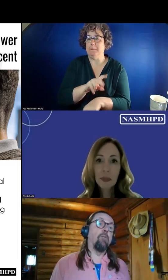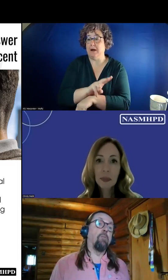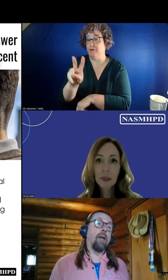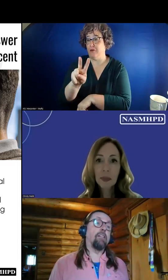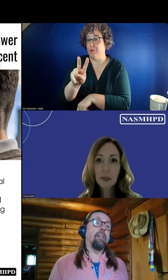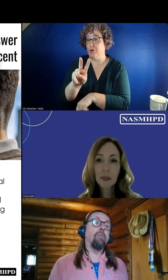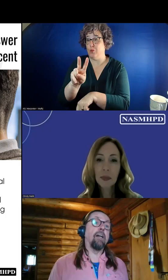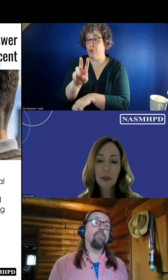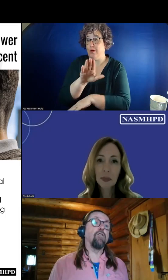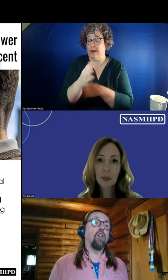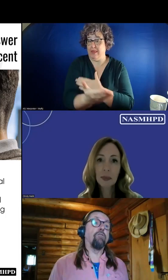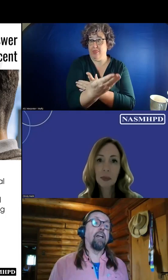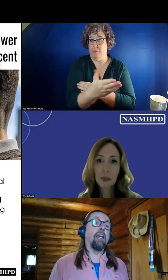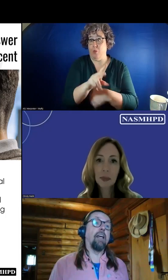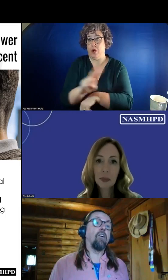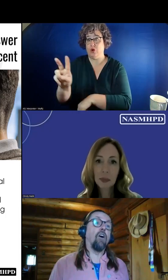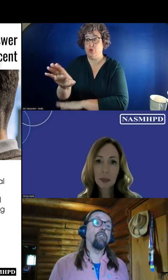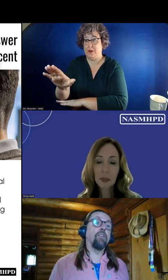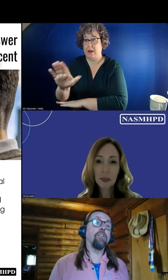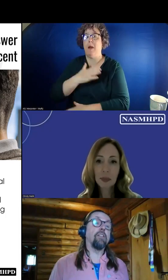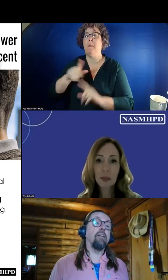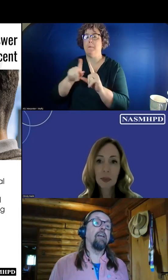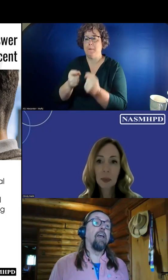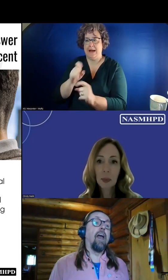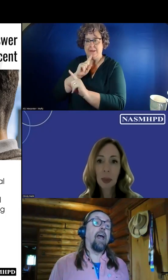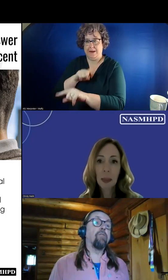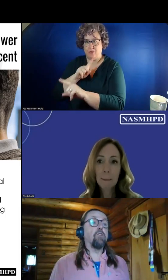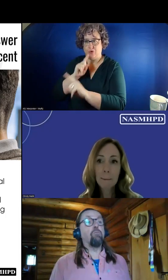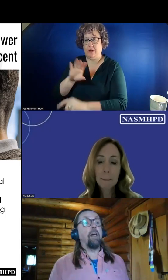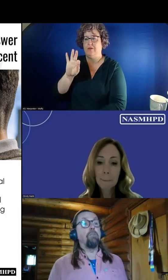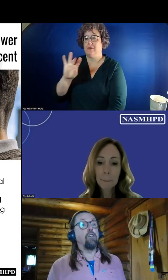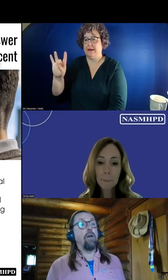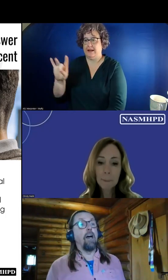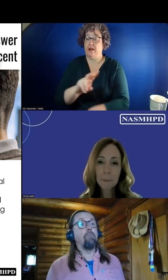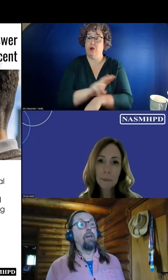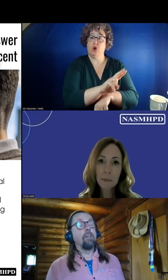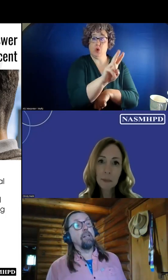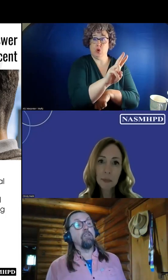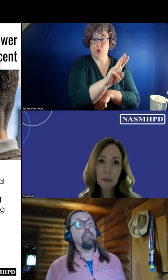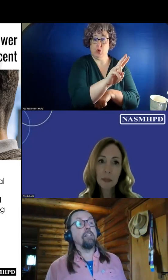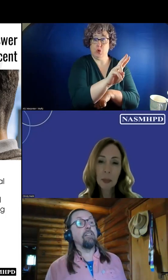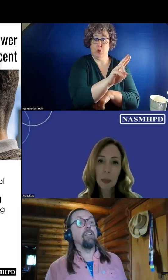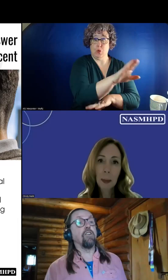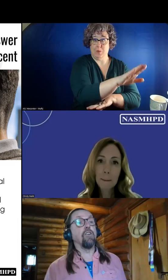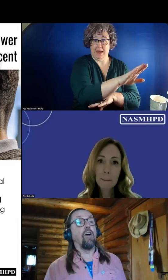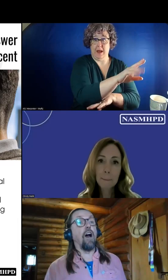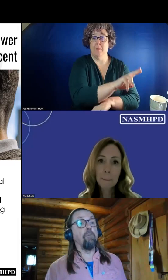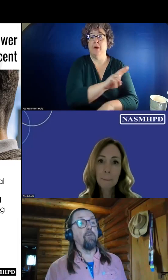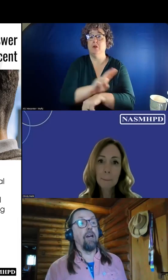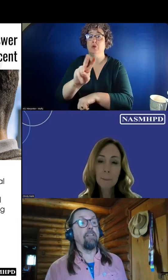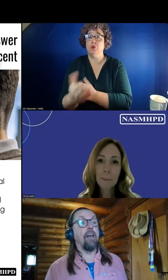2 p.m., my team answers all of 988 calls to the state. And from 2 p.m. to 2 a.m., CWCC